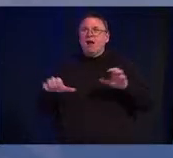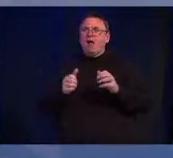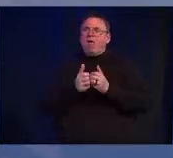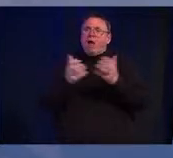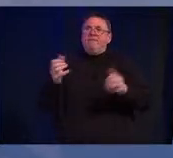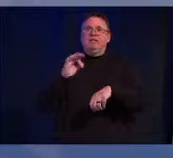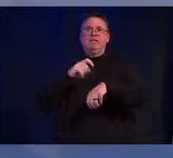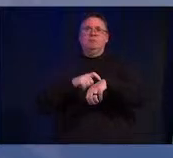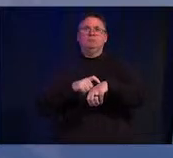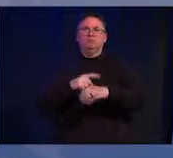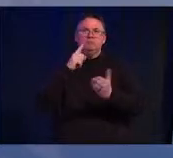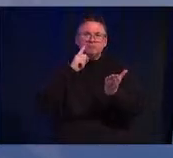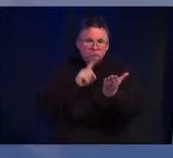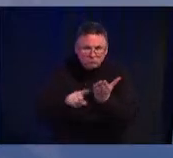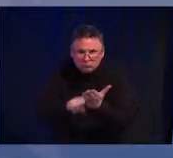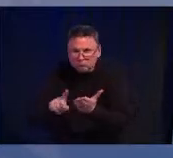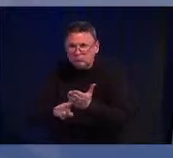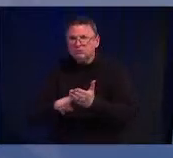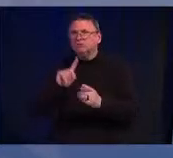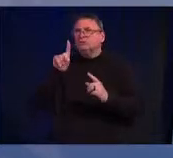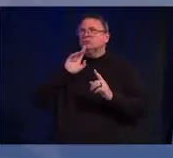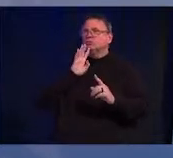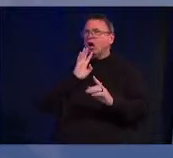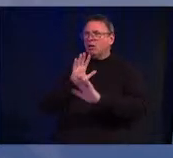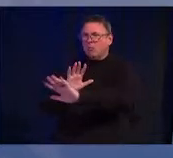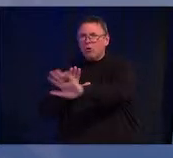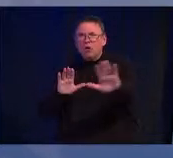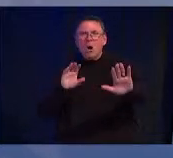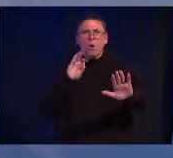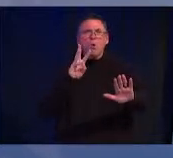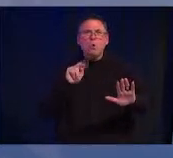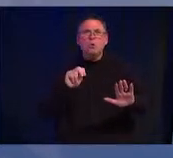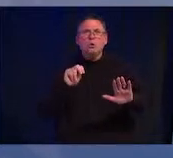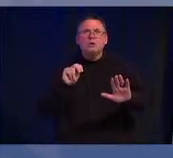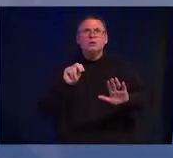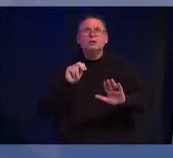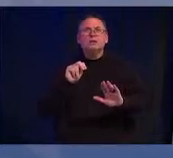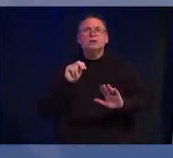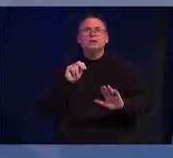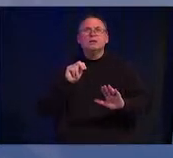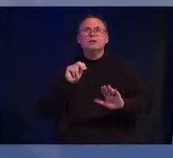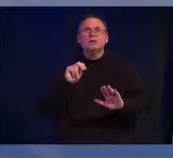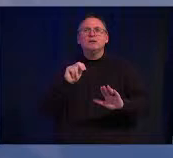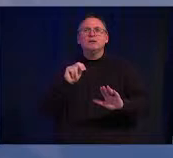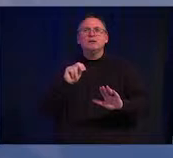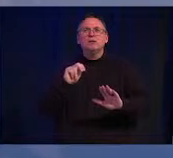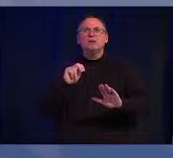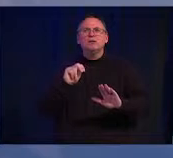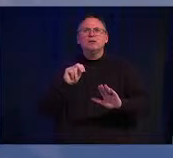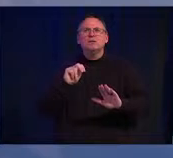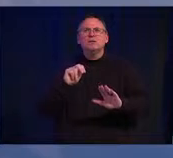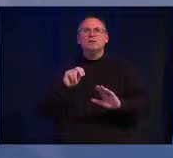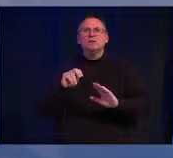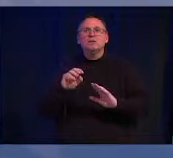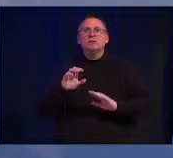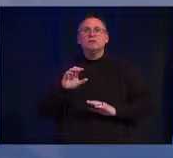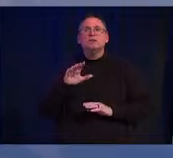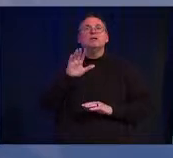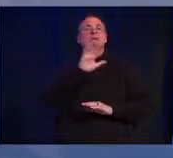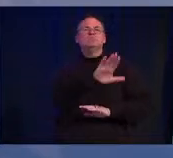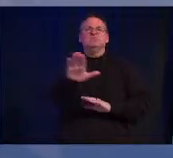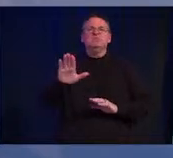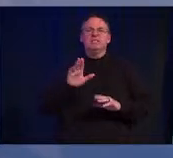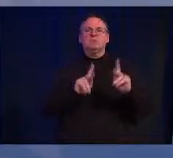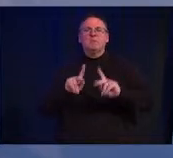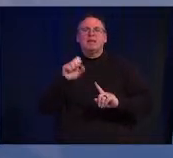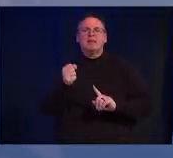it, talking to their own constituents, and it passed with a large majority. So